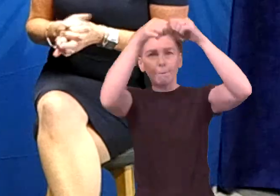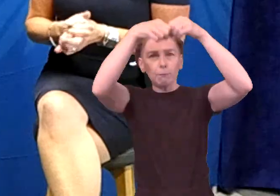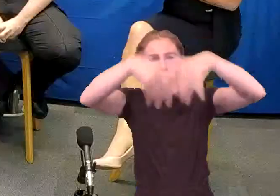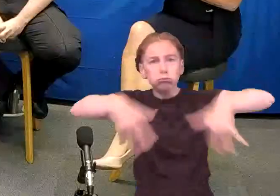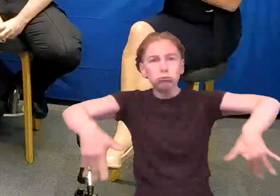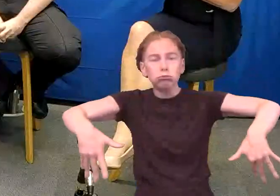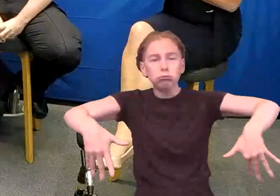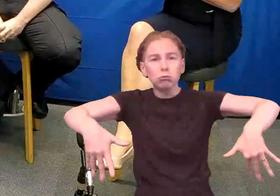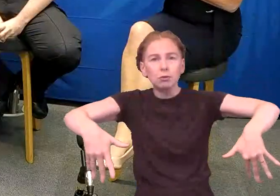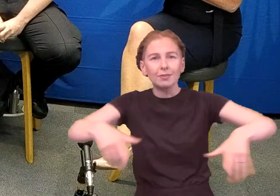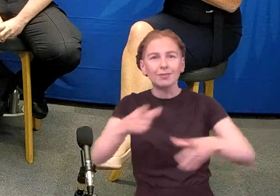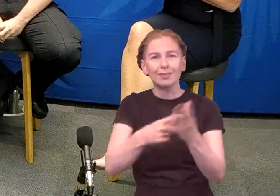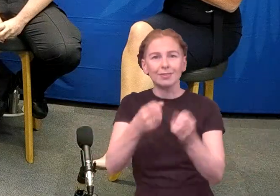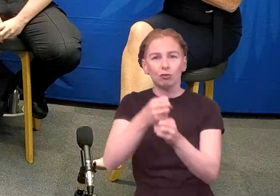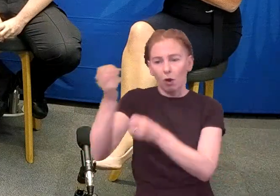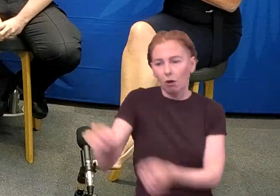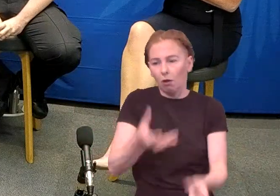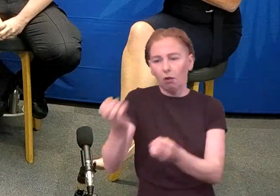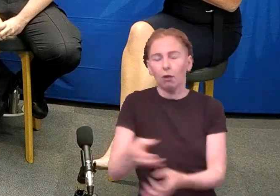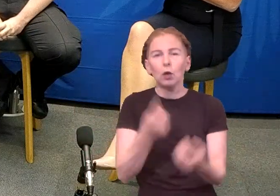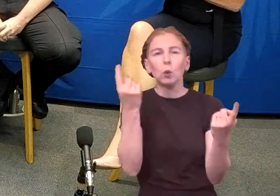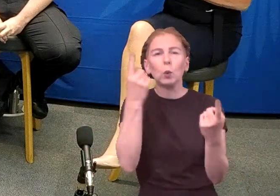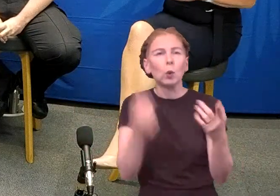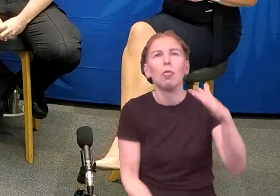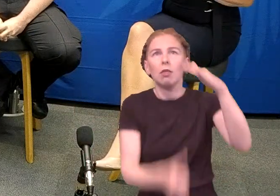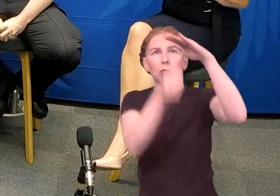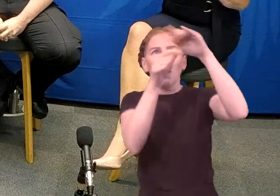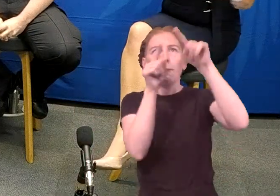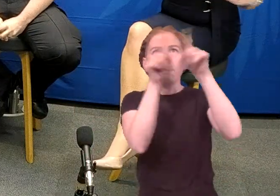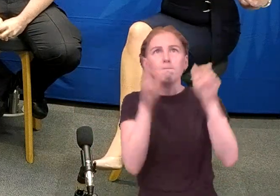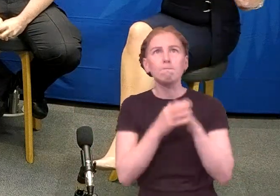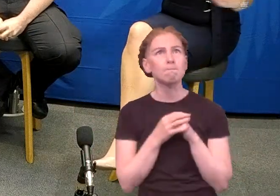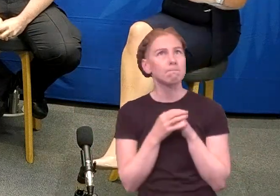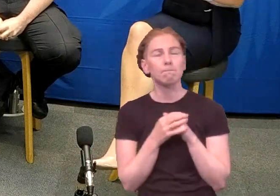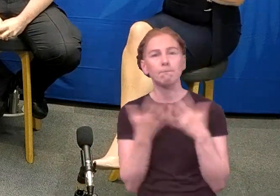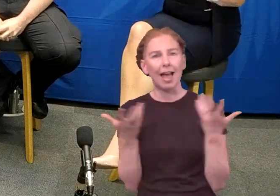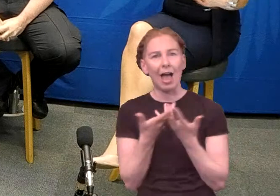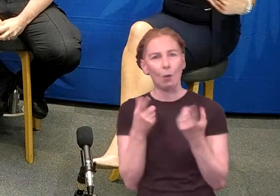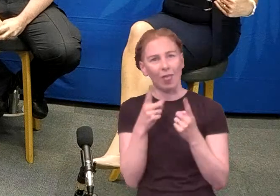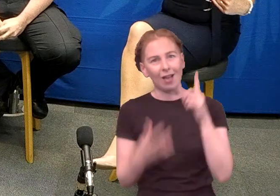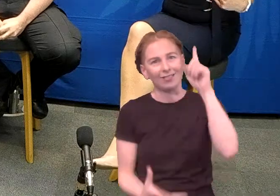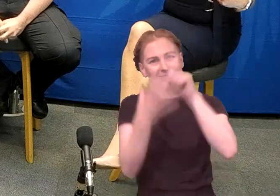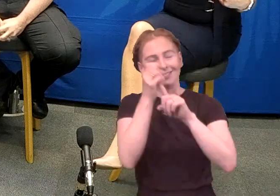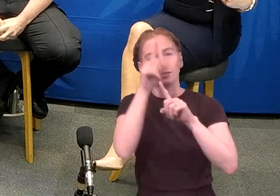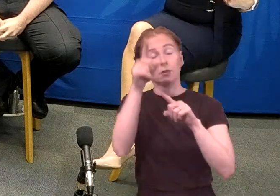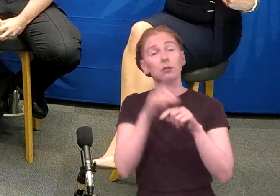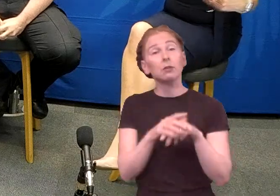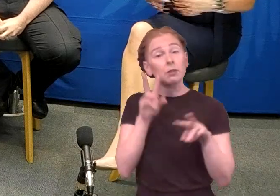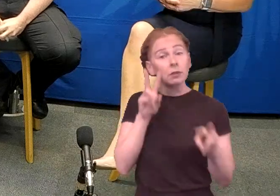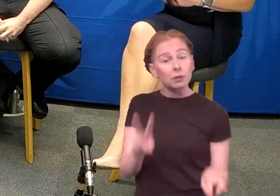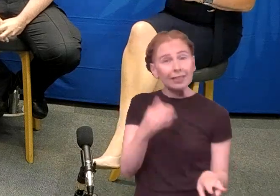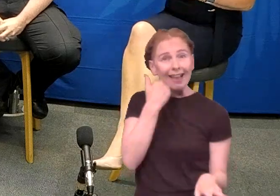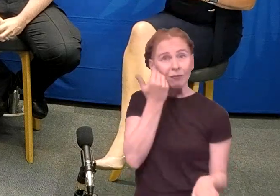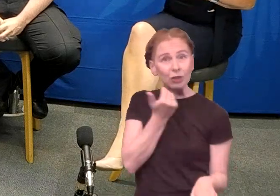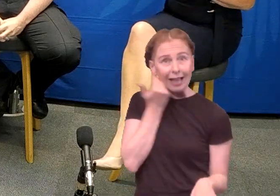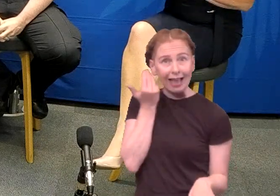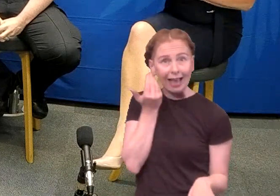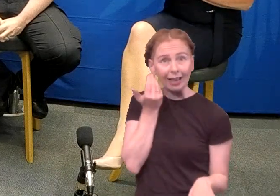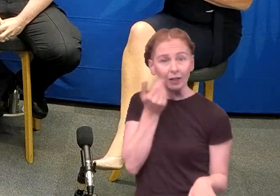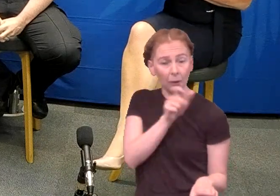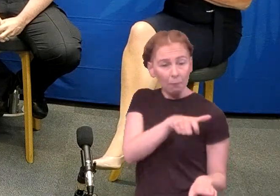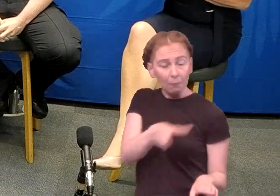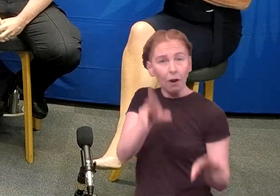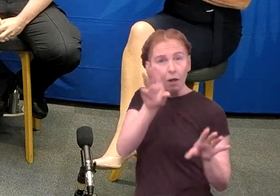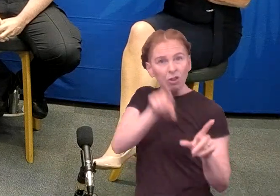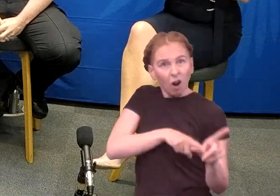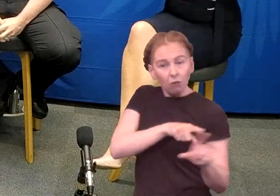developing, and that isn't maybe the runners that we see on a local level. It's the people much